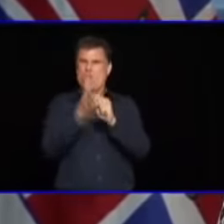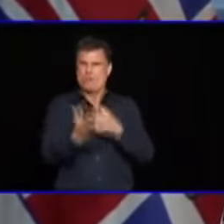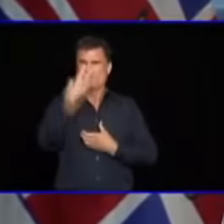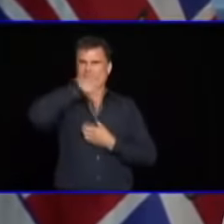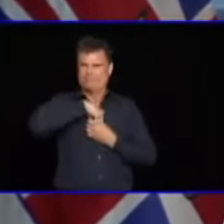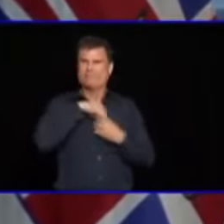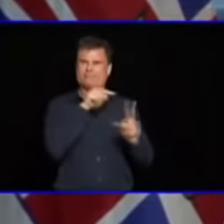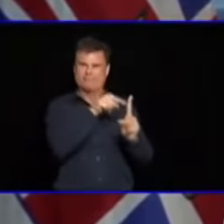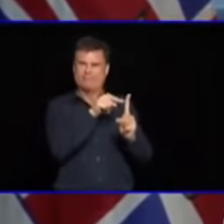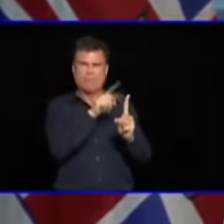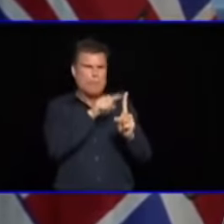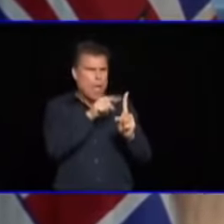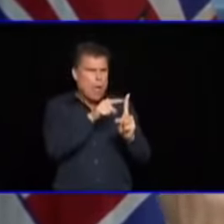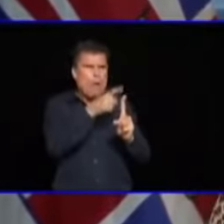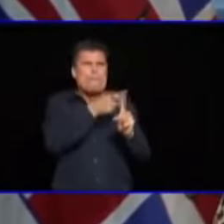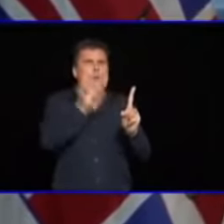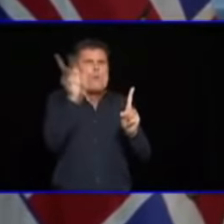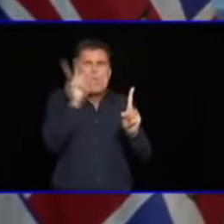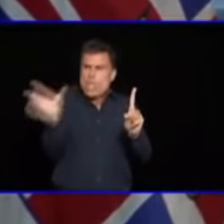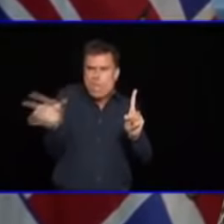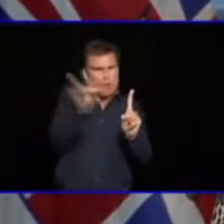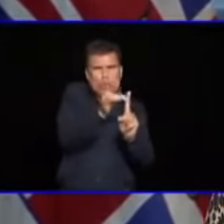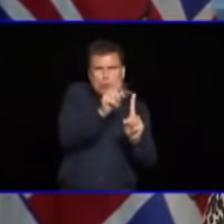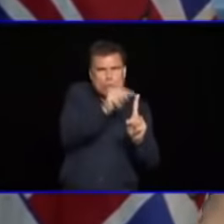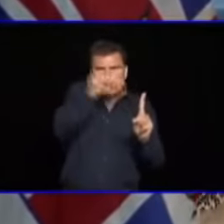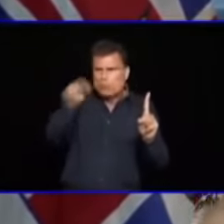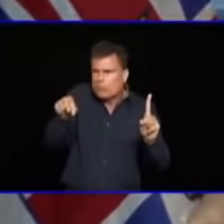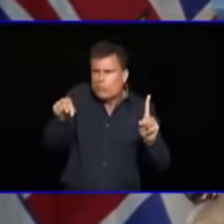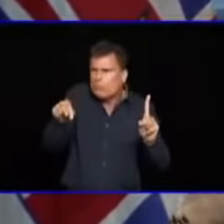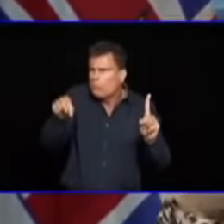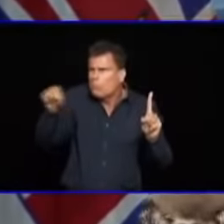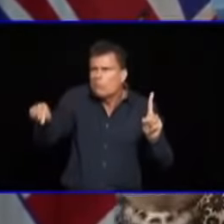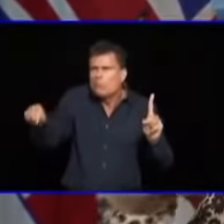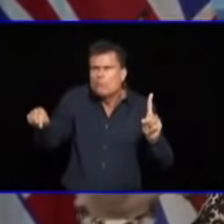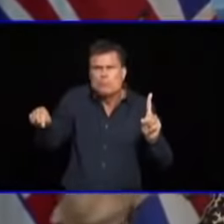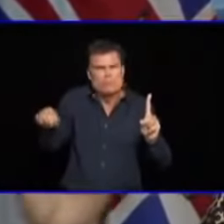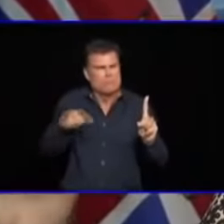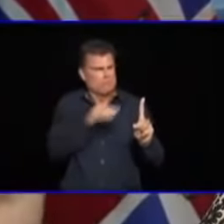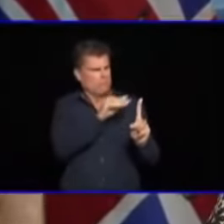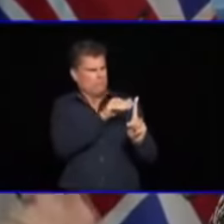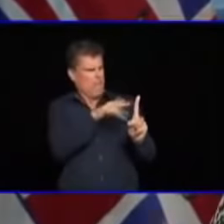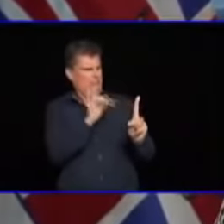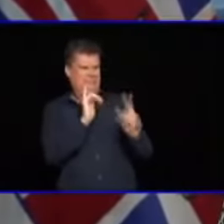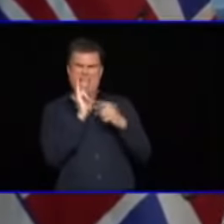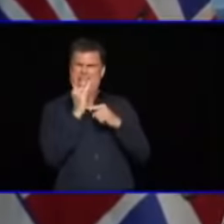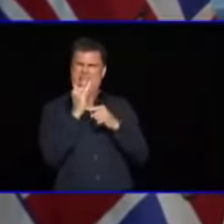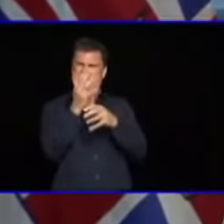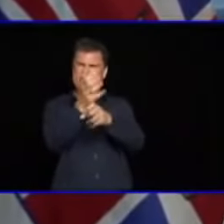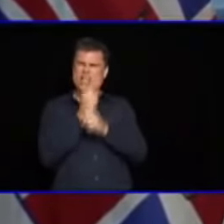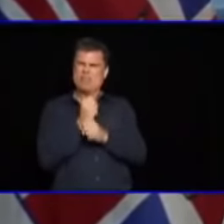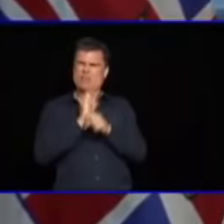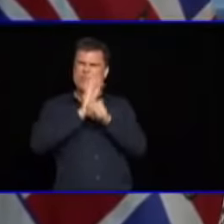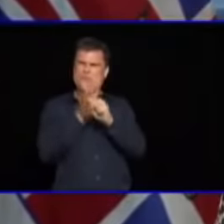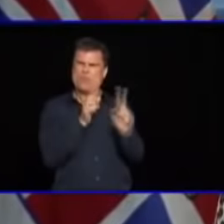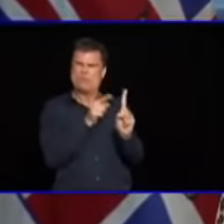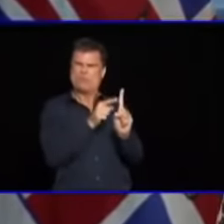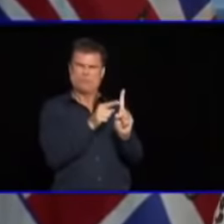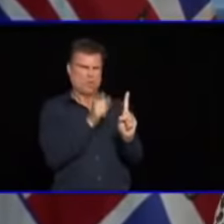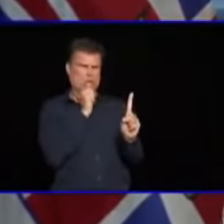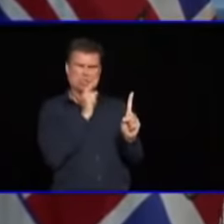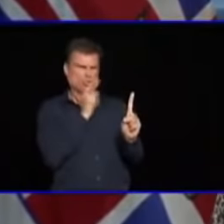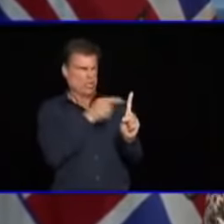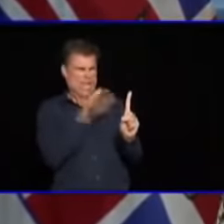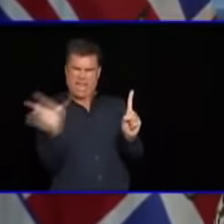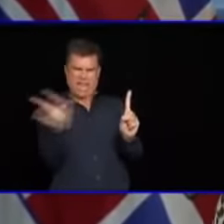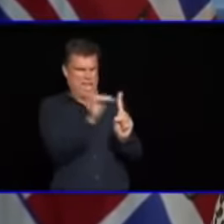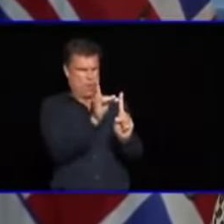the people that we can't link, and I've talked about this before, you know, that I watch very carefully those unlinked cases in our communities, and we